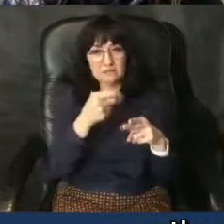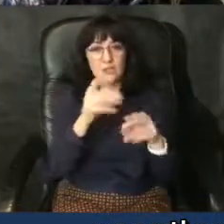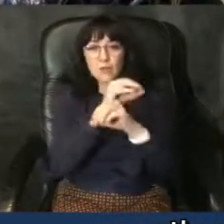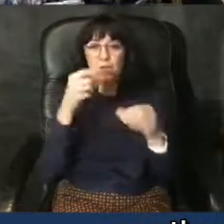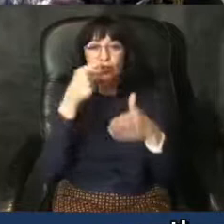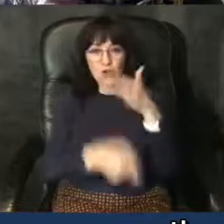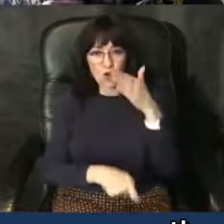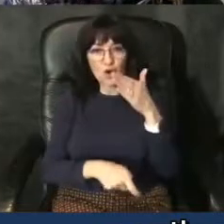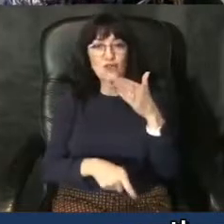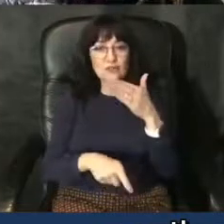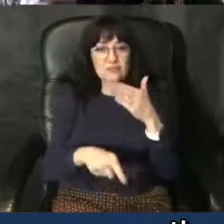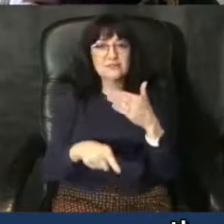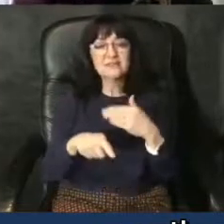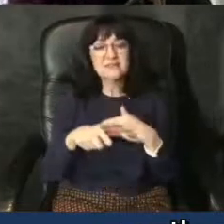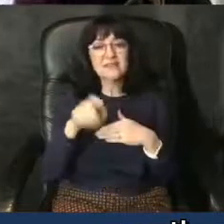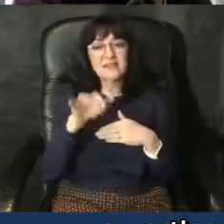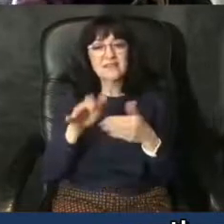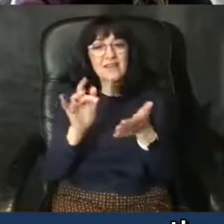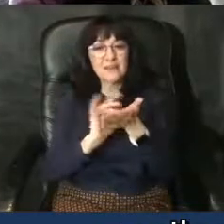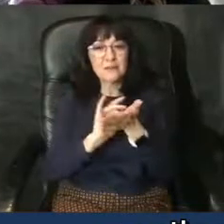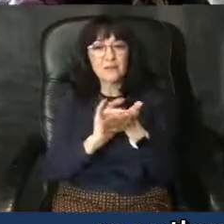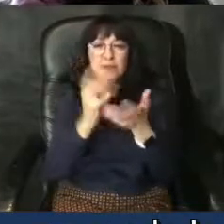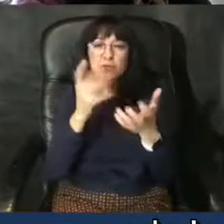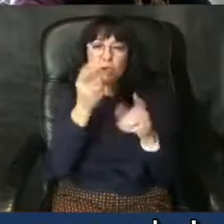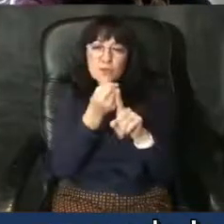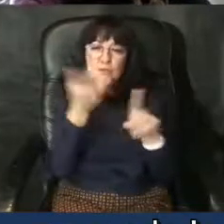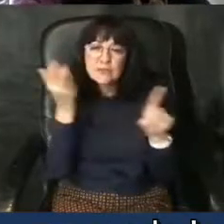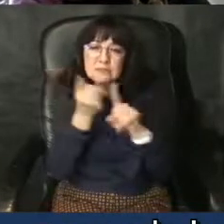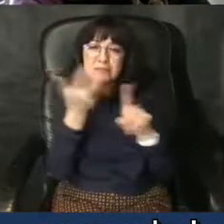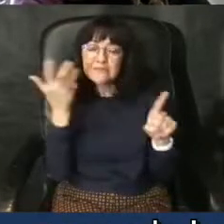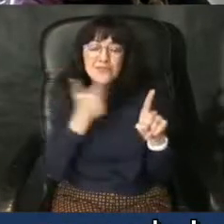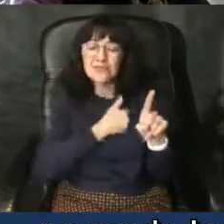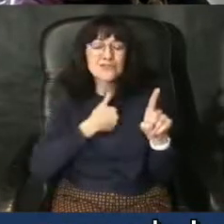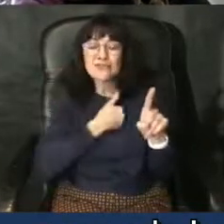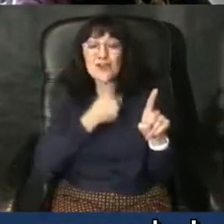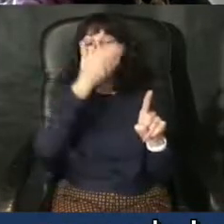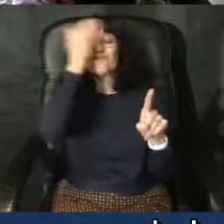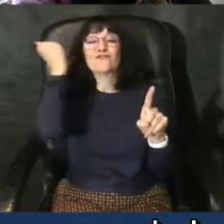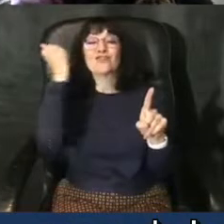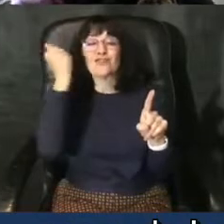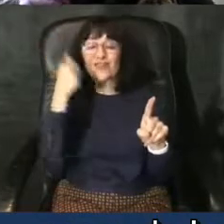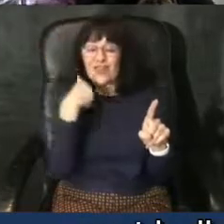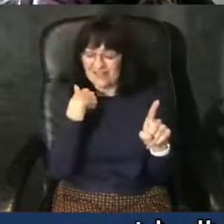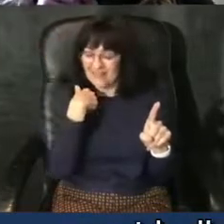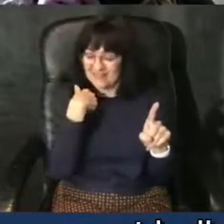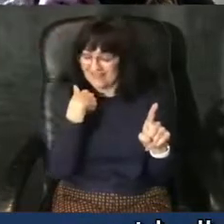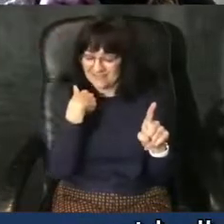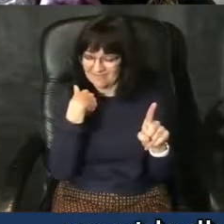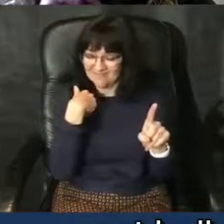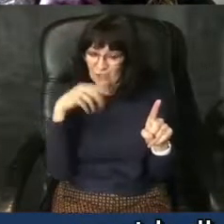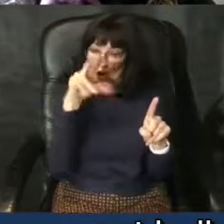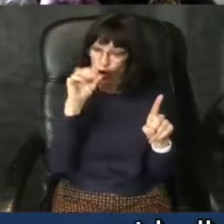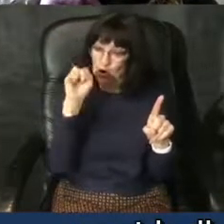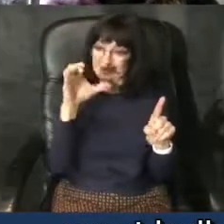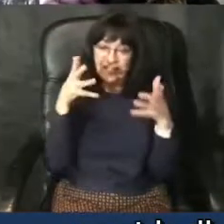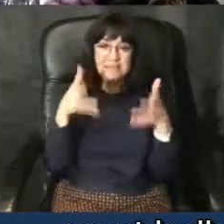available. Can I give you a minute to talk about that? Yeah. Oh, sorry. 30 seconds. I meant to do this. I had my little package here.